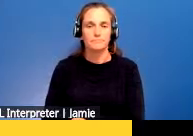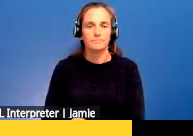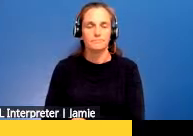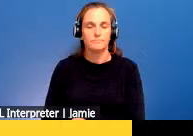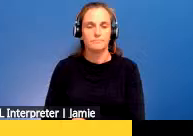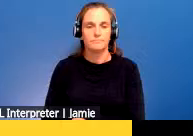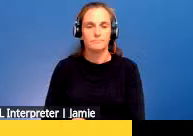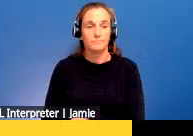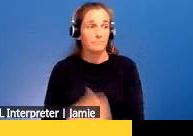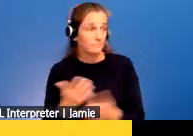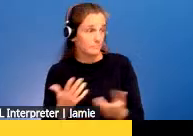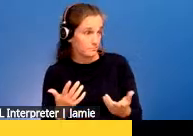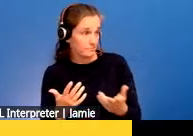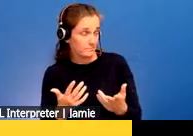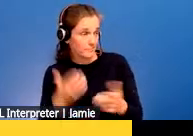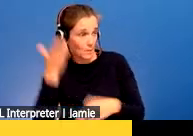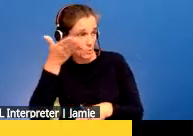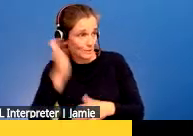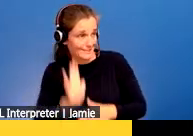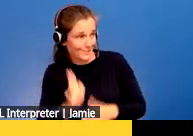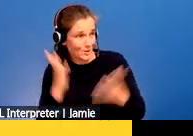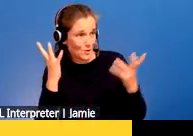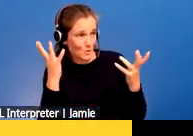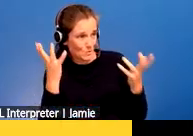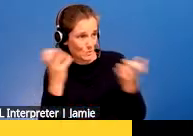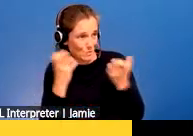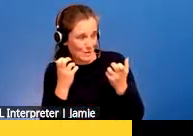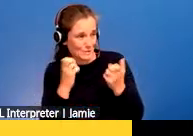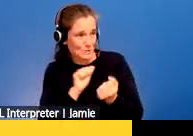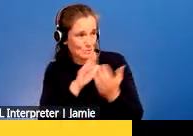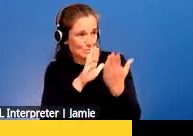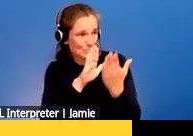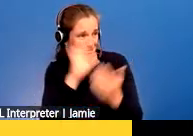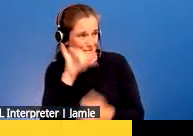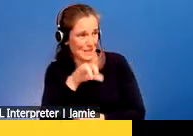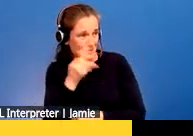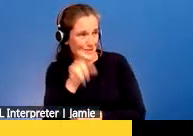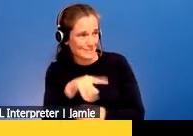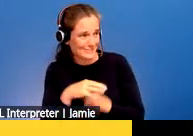Do we have a panelist who wants to jump on that question?